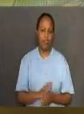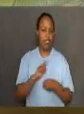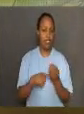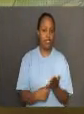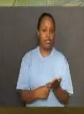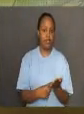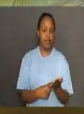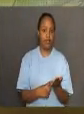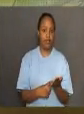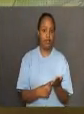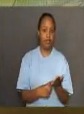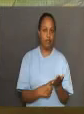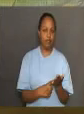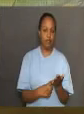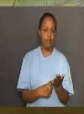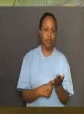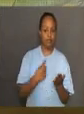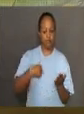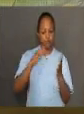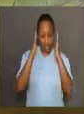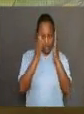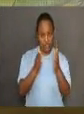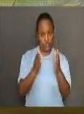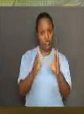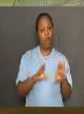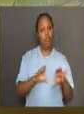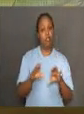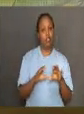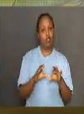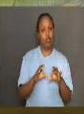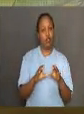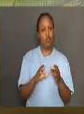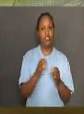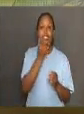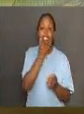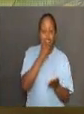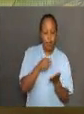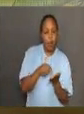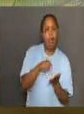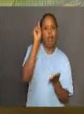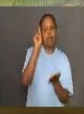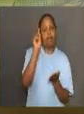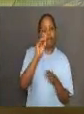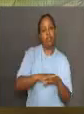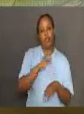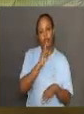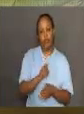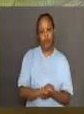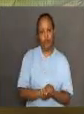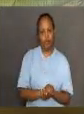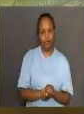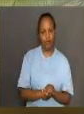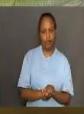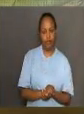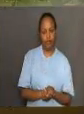Therefore, we will give our attention to corrective justice, which corrects